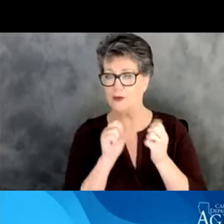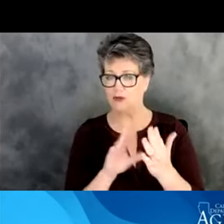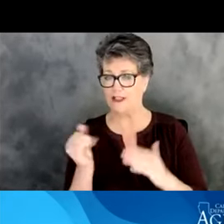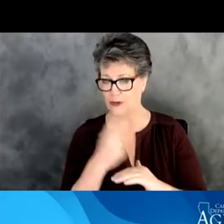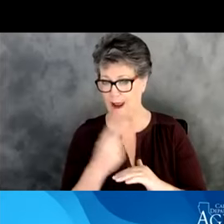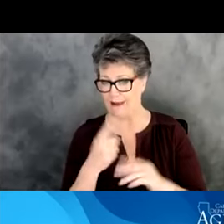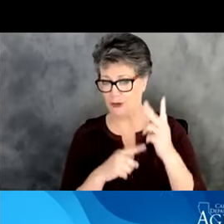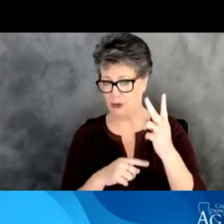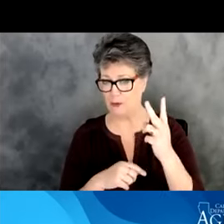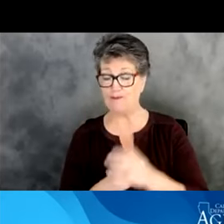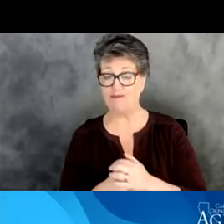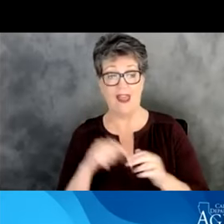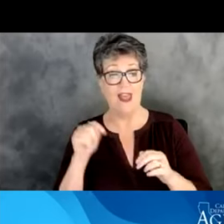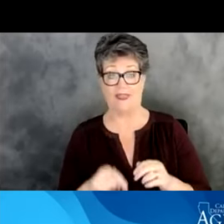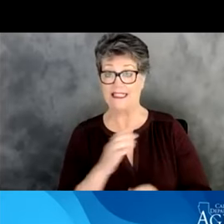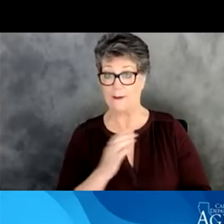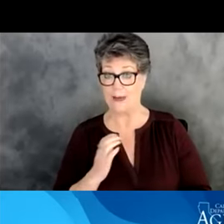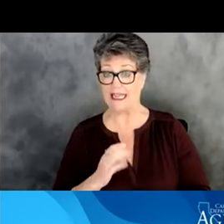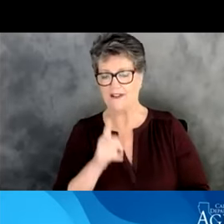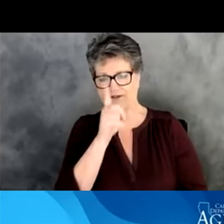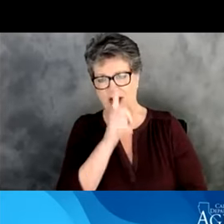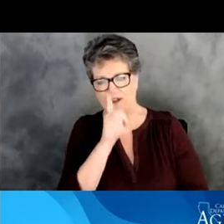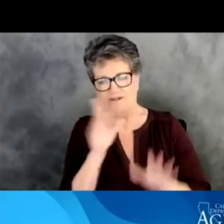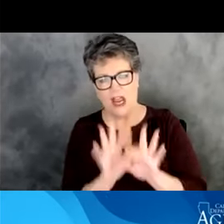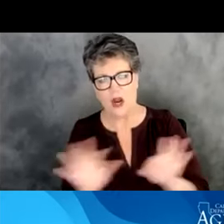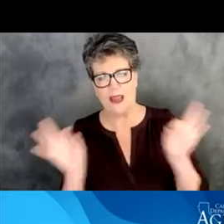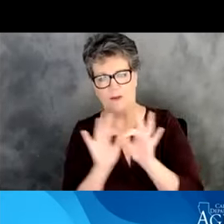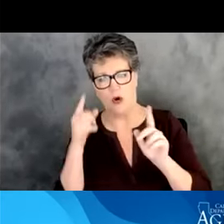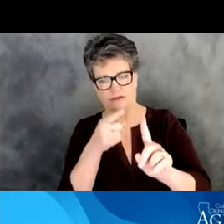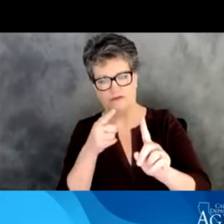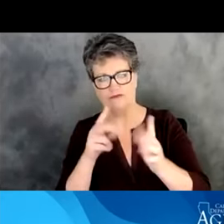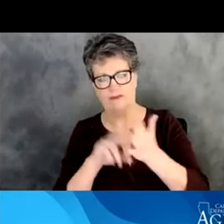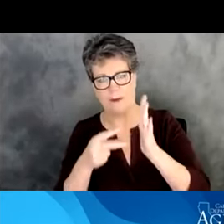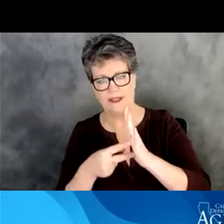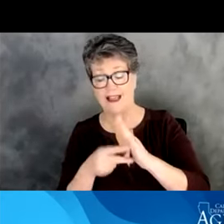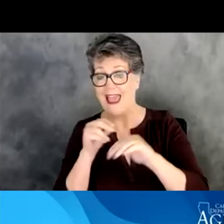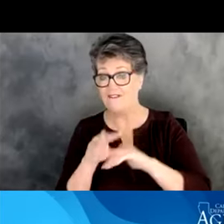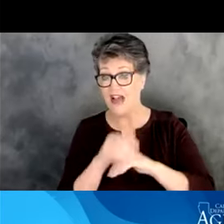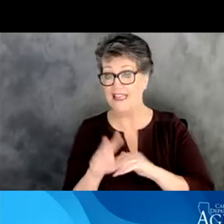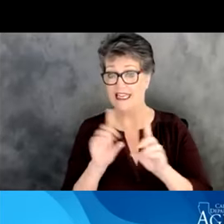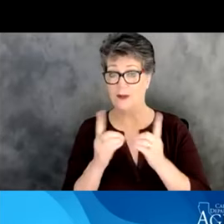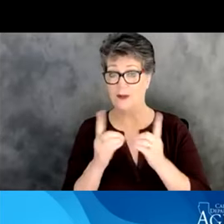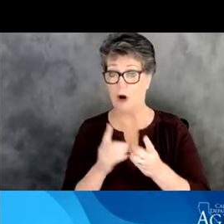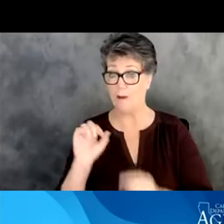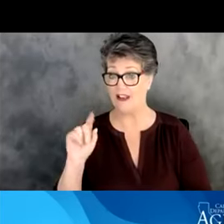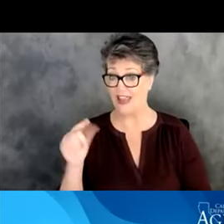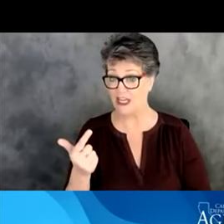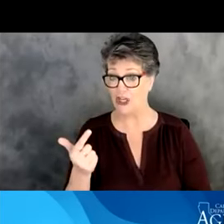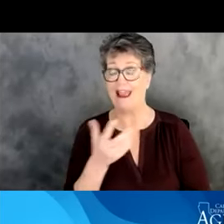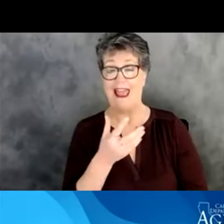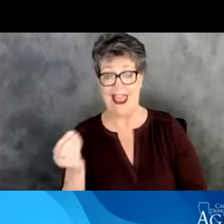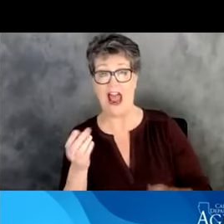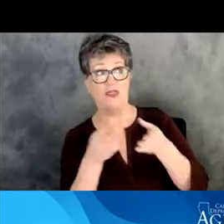today. This committee has a very, very, very important purpose, which is advising both the Department of Aging and the